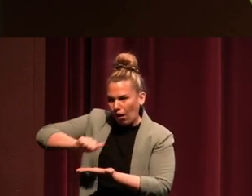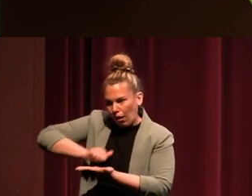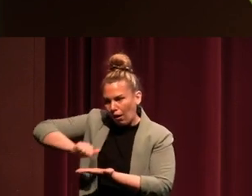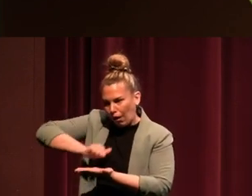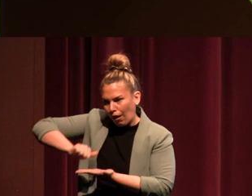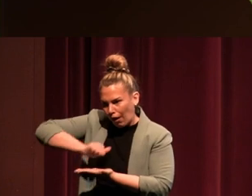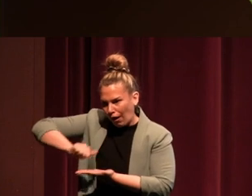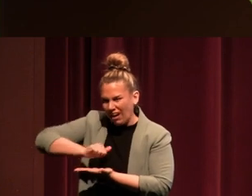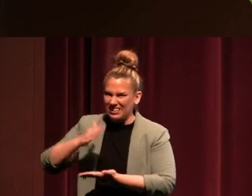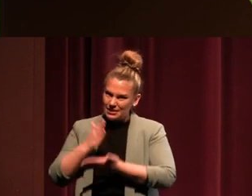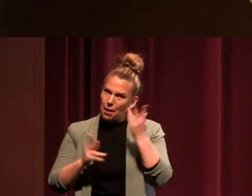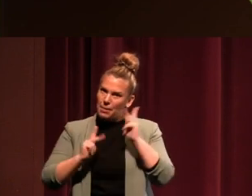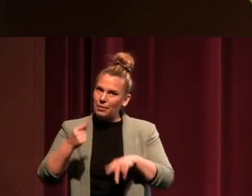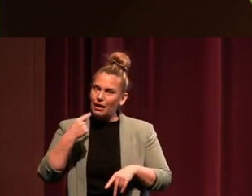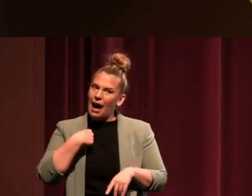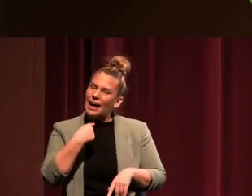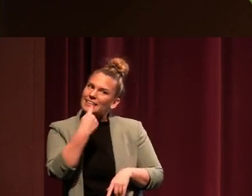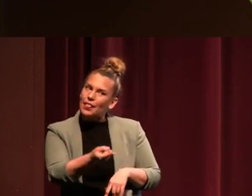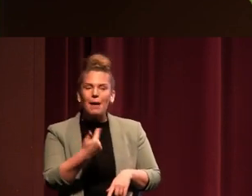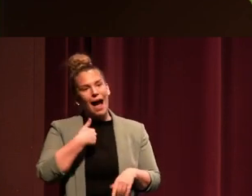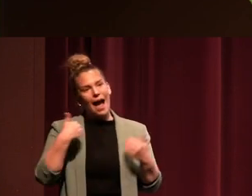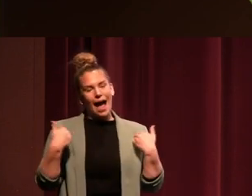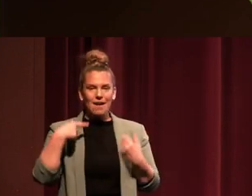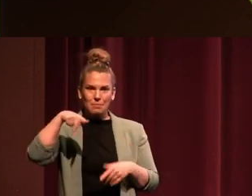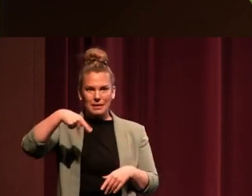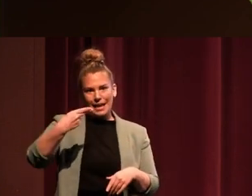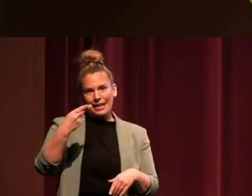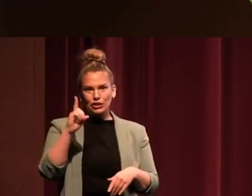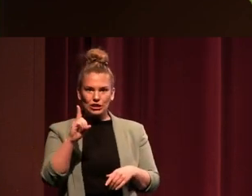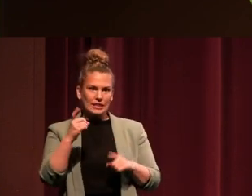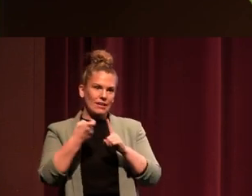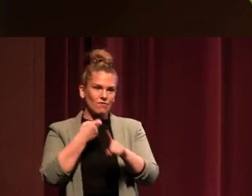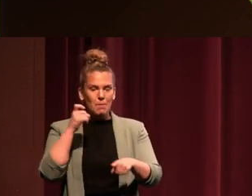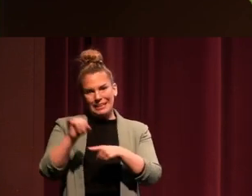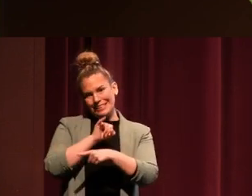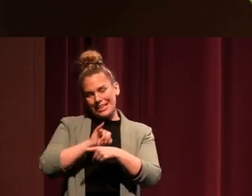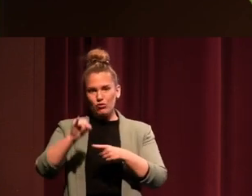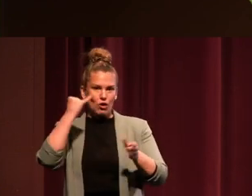tell people that I have a PhD in industrial arts, and it's not far from the truth.